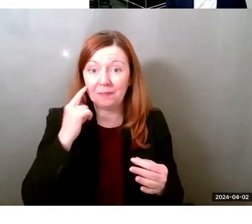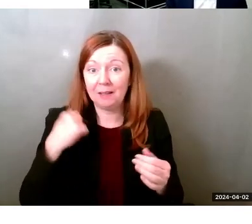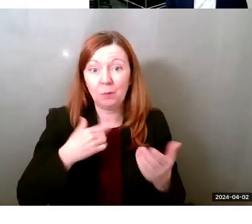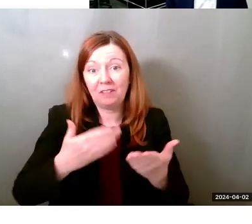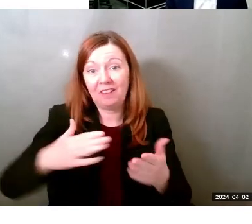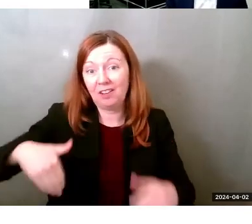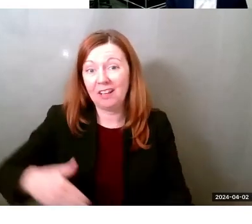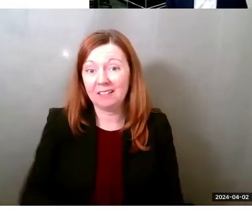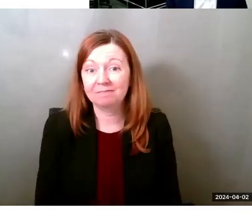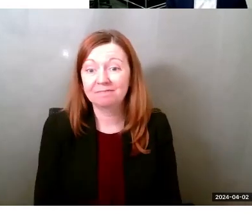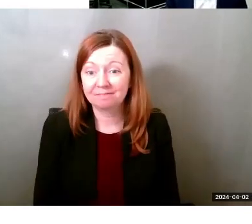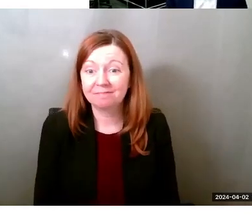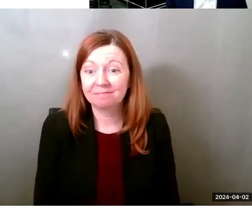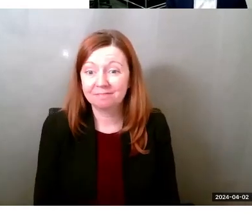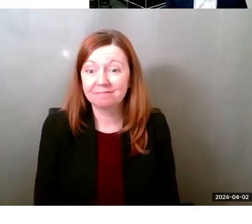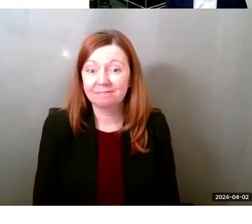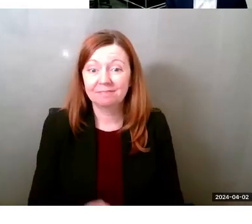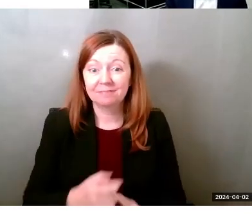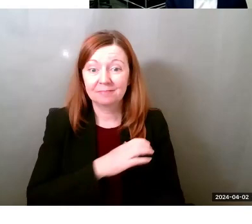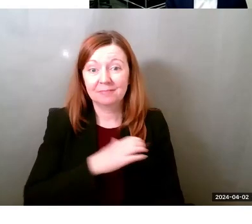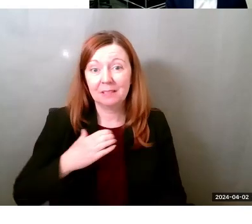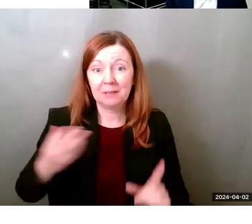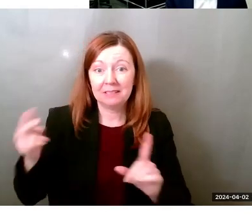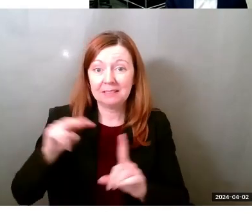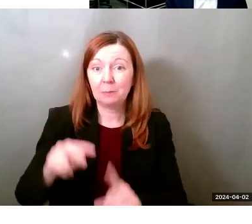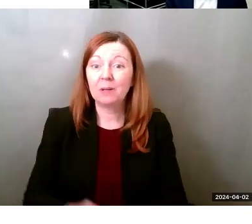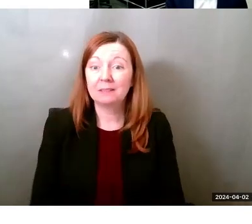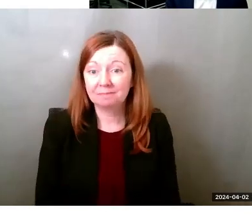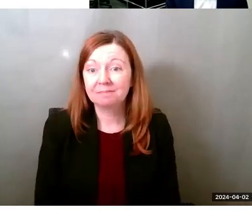yet from the committee standpoint.